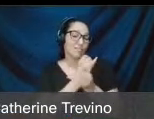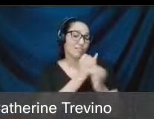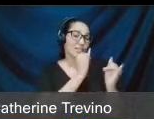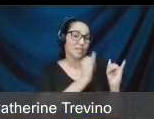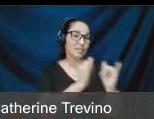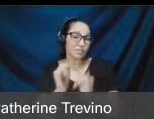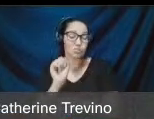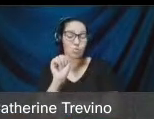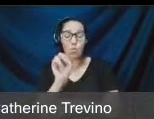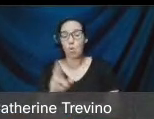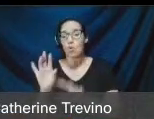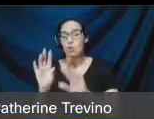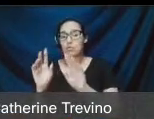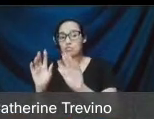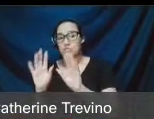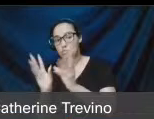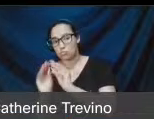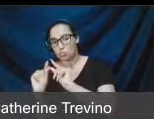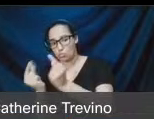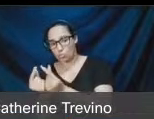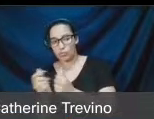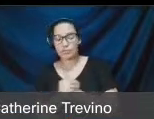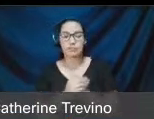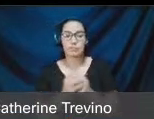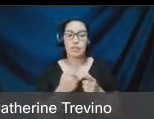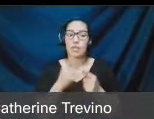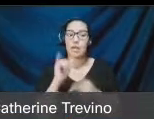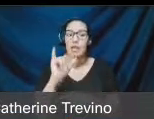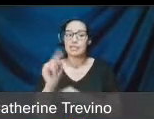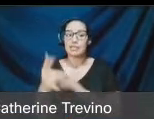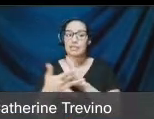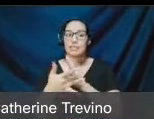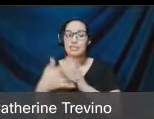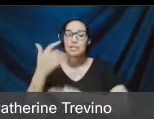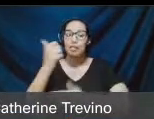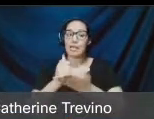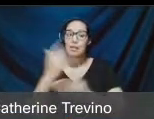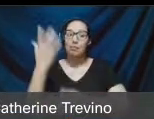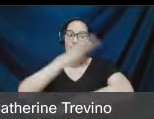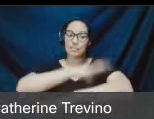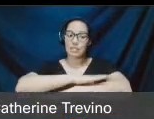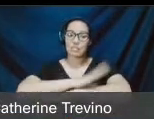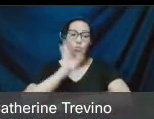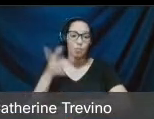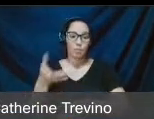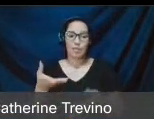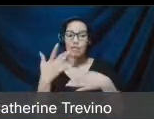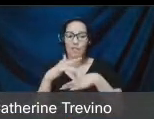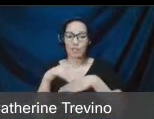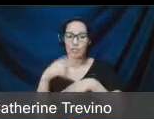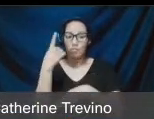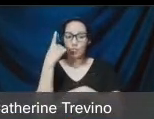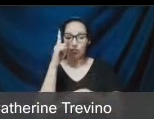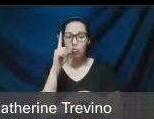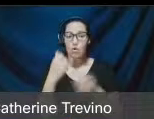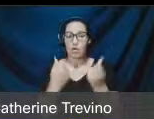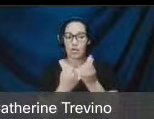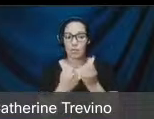As always, our IT department and the IT help desk will be a resource to help teachers and staff with technical support they may need.